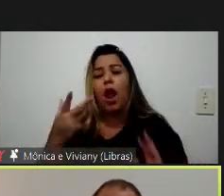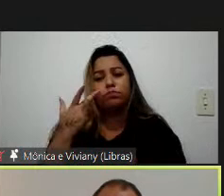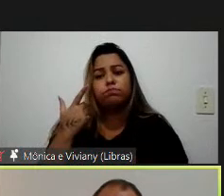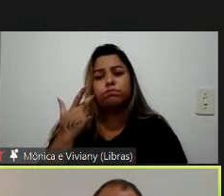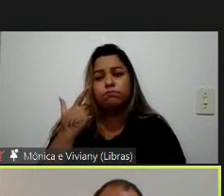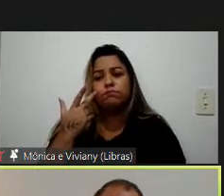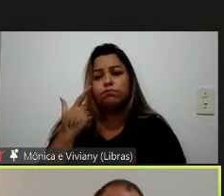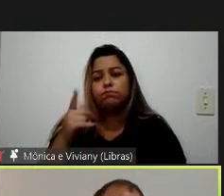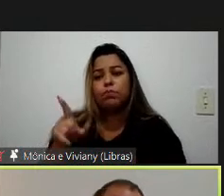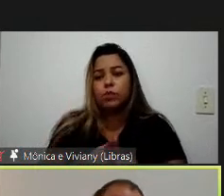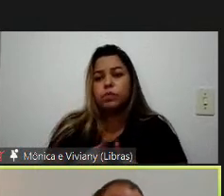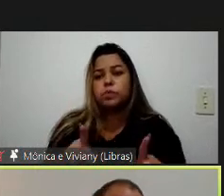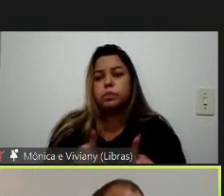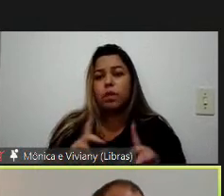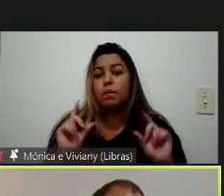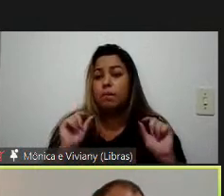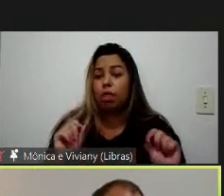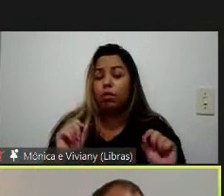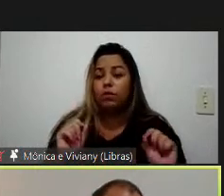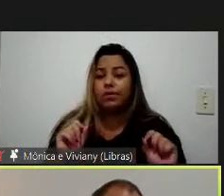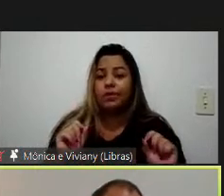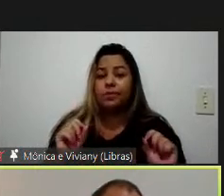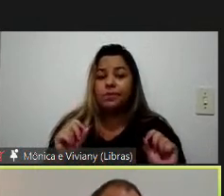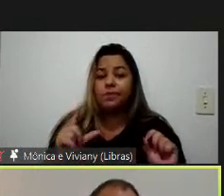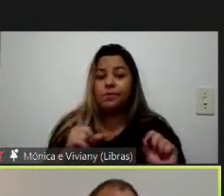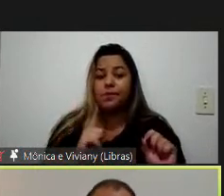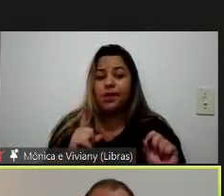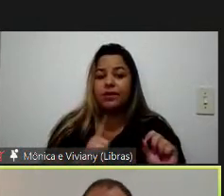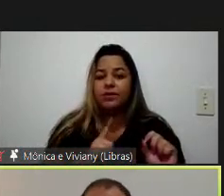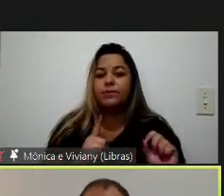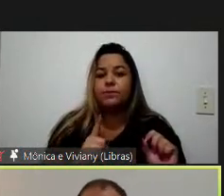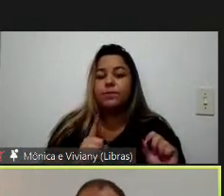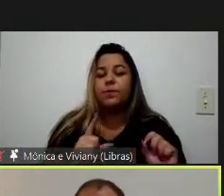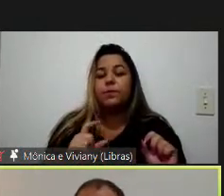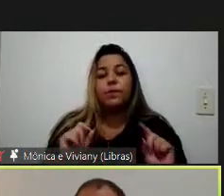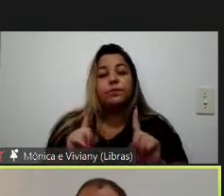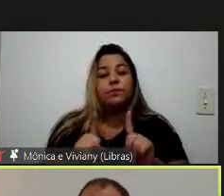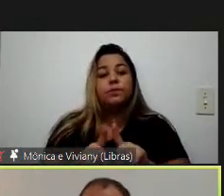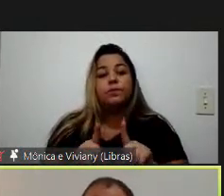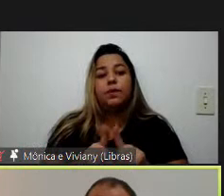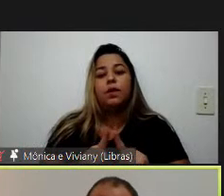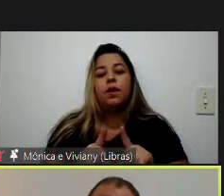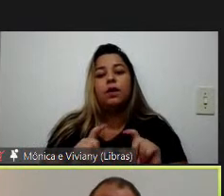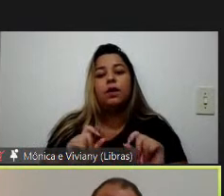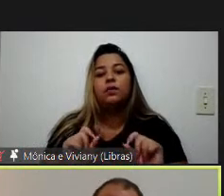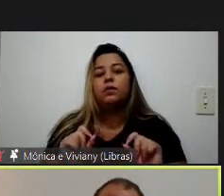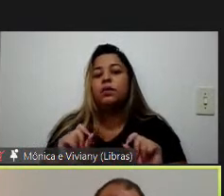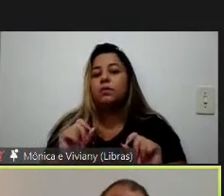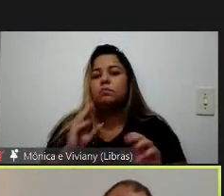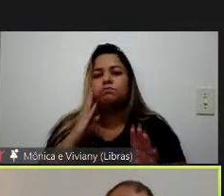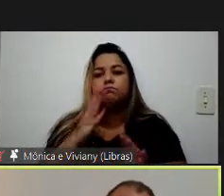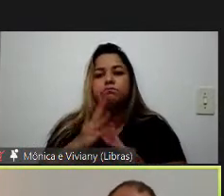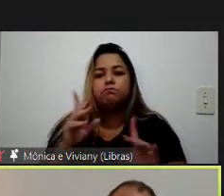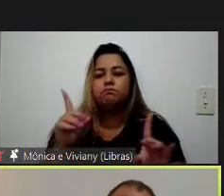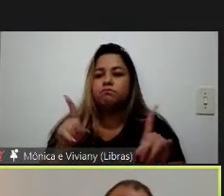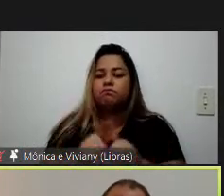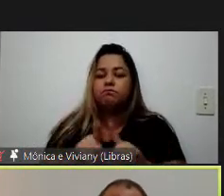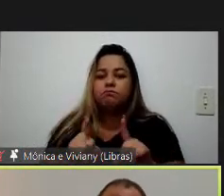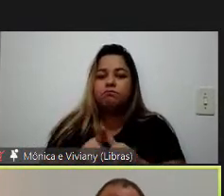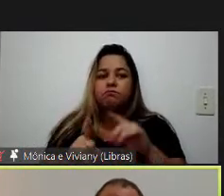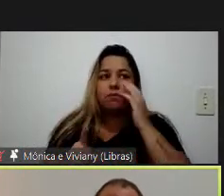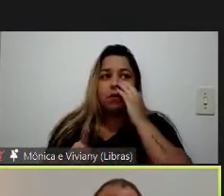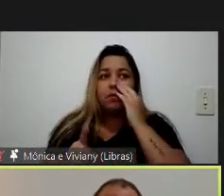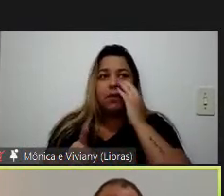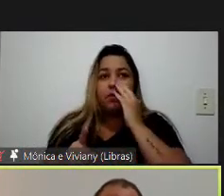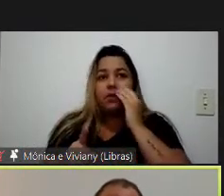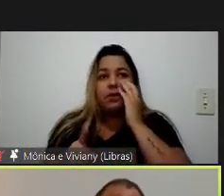called the biomedical perspective, which is focused on individual food intake and the effects of individual